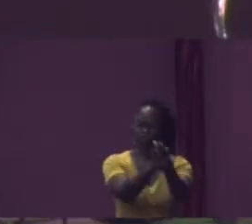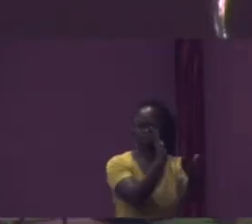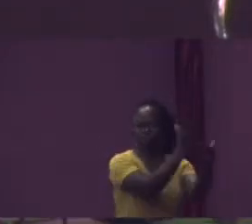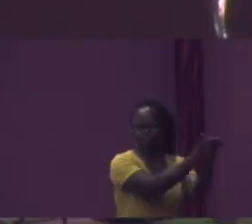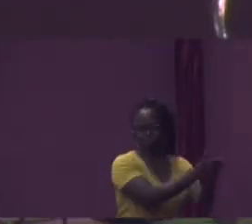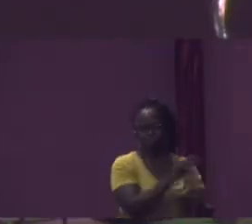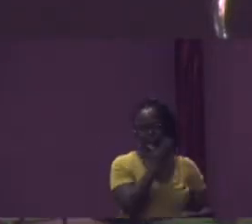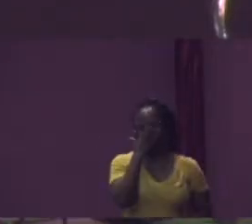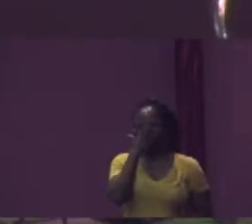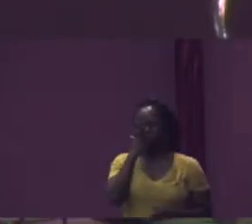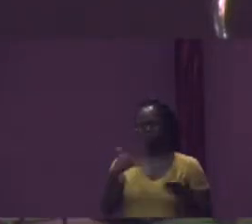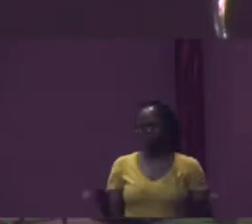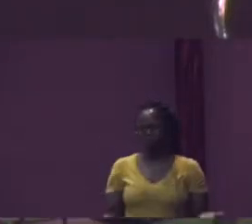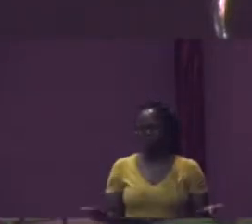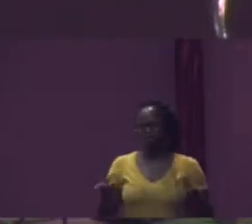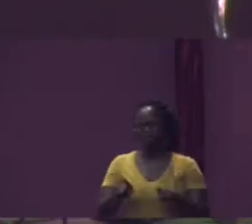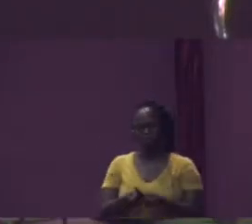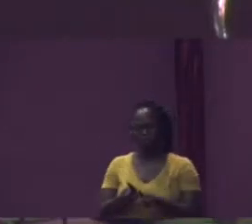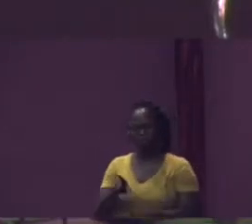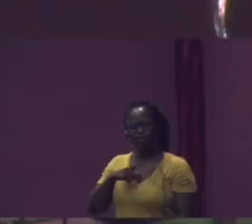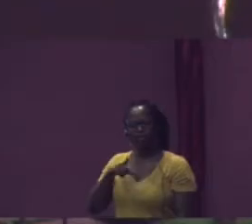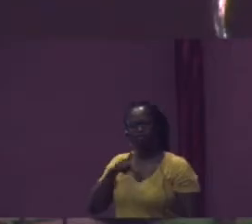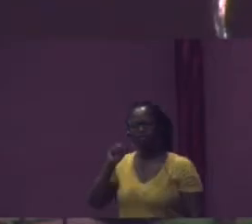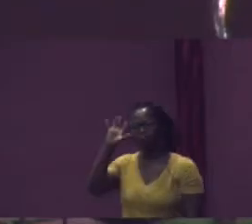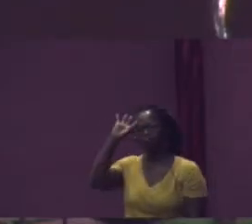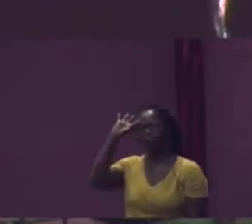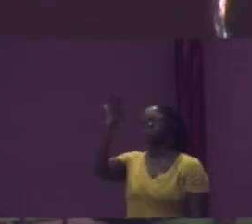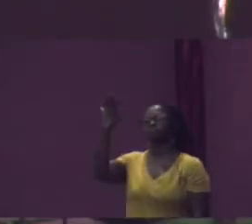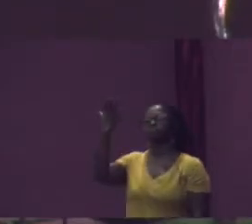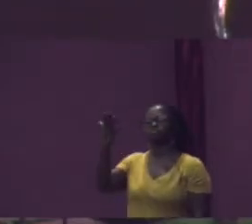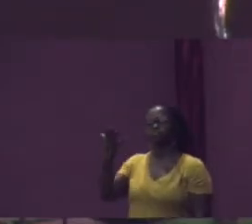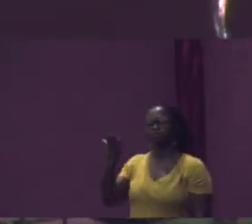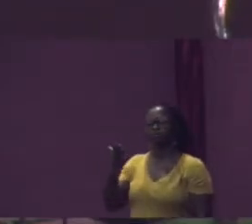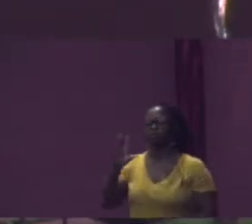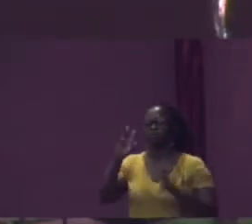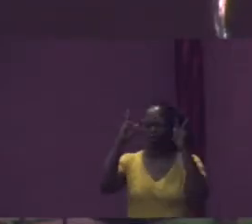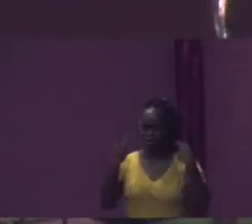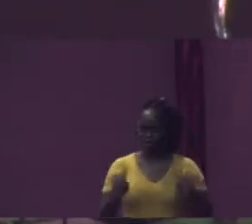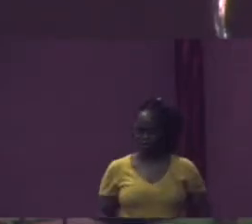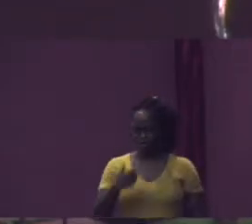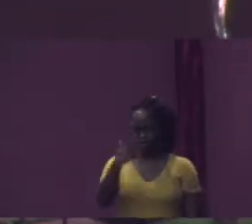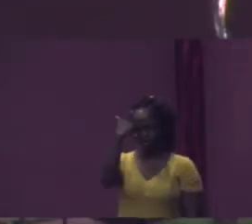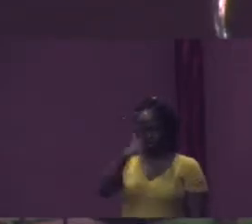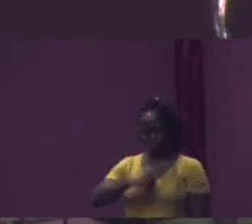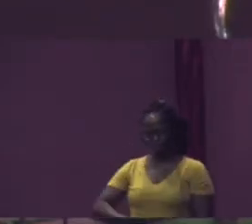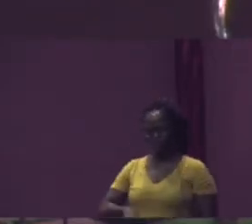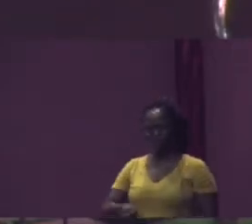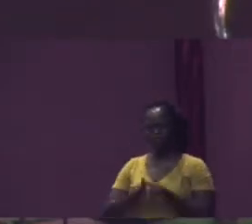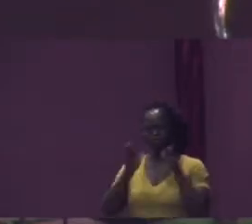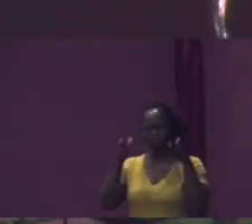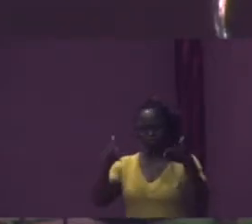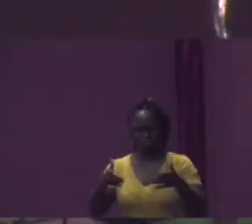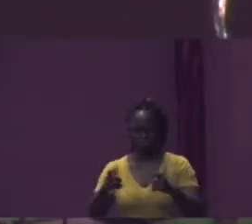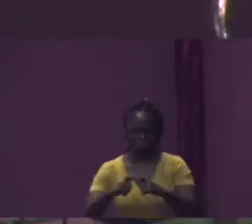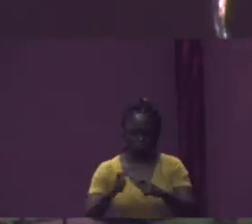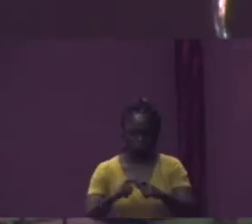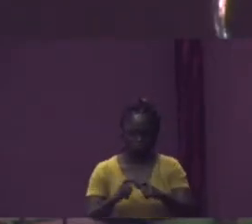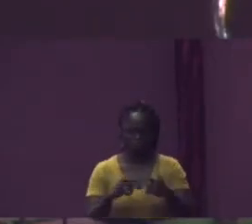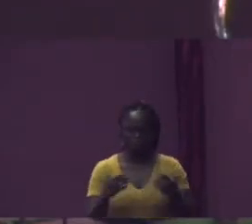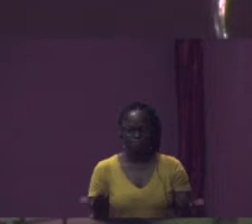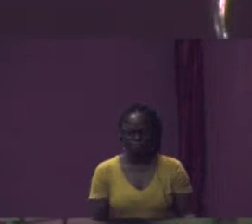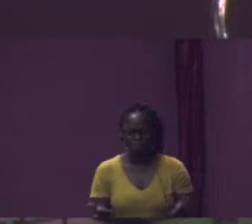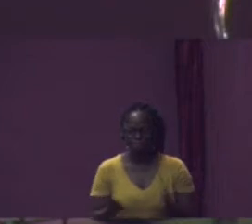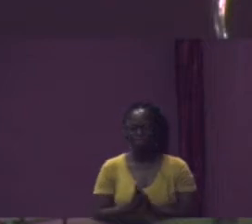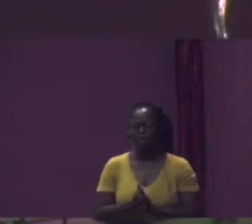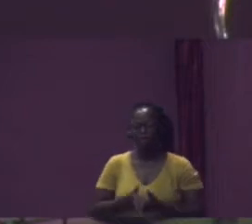to urbanization and professional specialization. When medical care moved out of the domestic sphere, the doctor was no